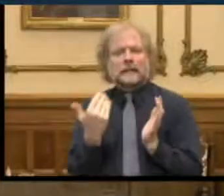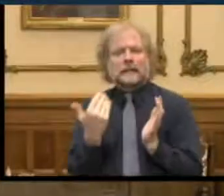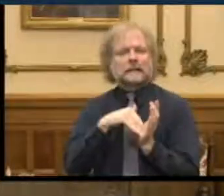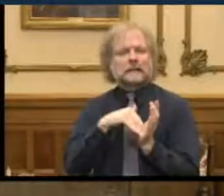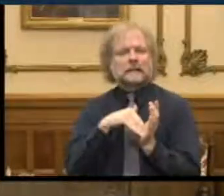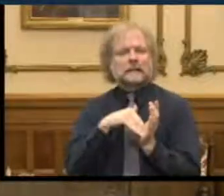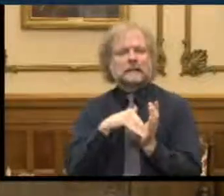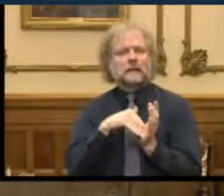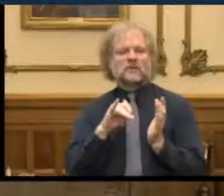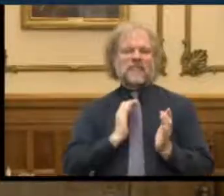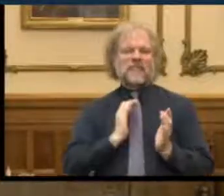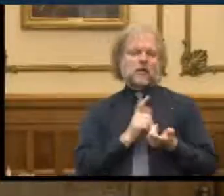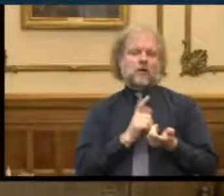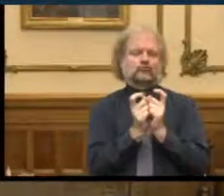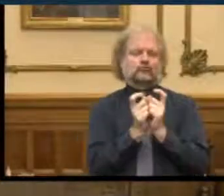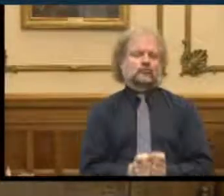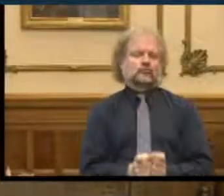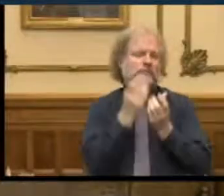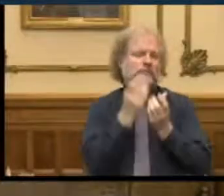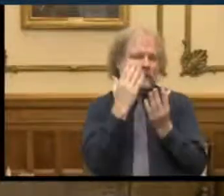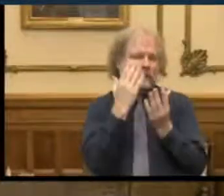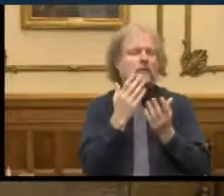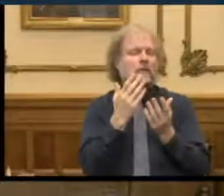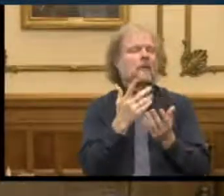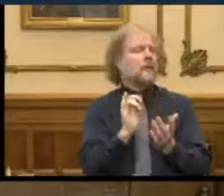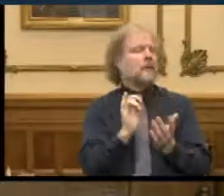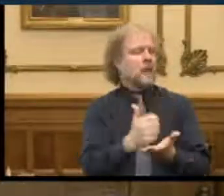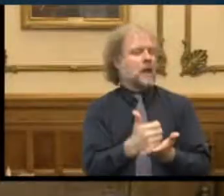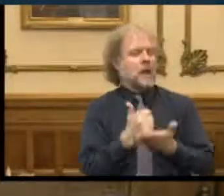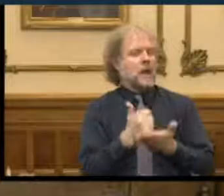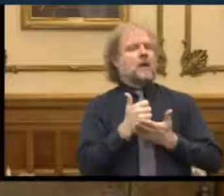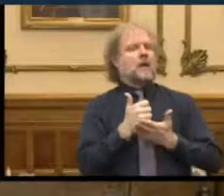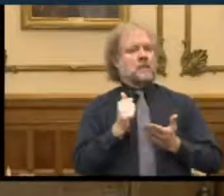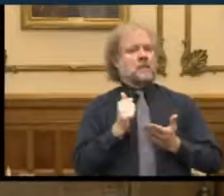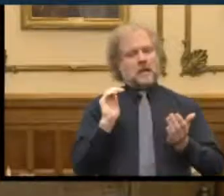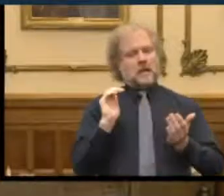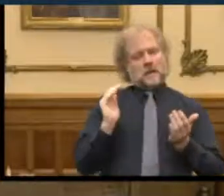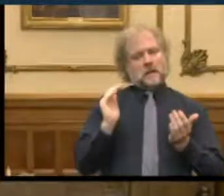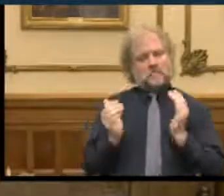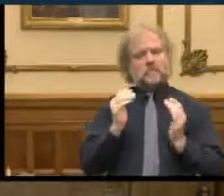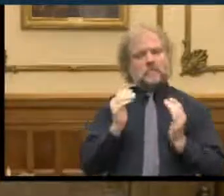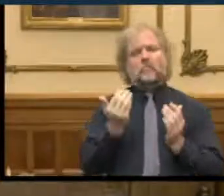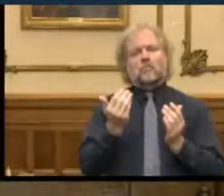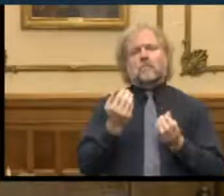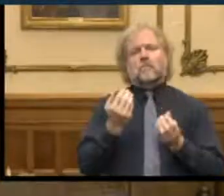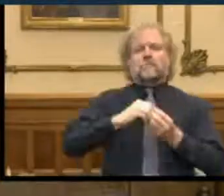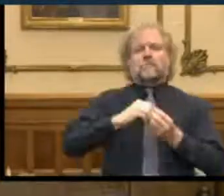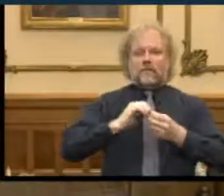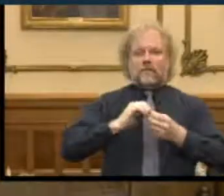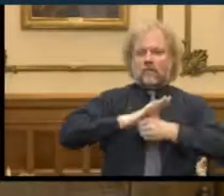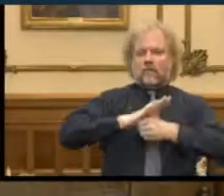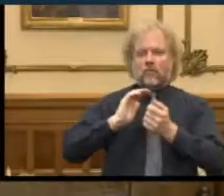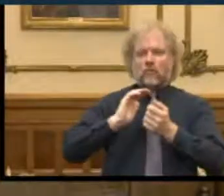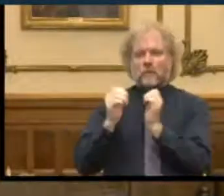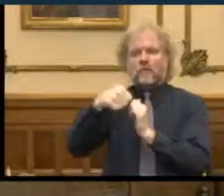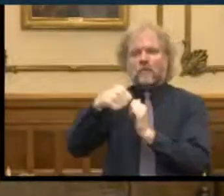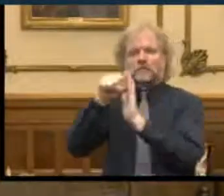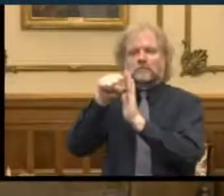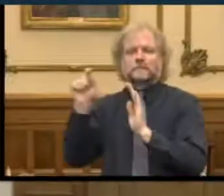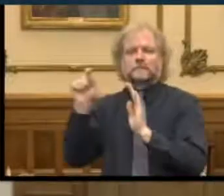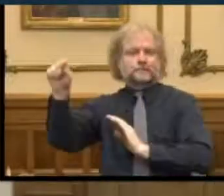that's the changes that we've made, and it's really been able to, we've been able to compare ourselves a little bit more completely with our neighboring states.